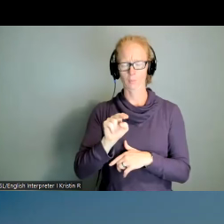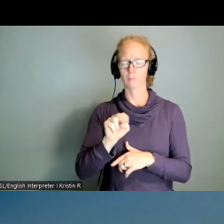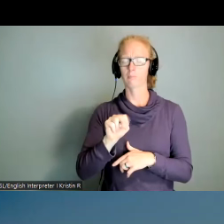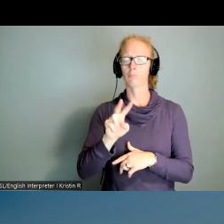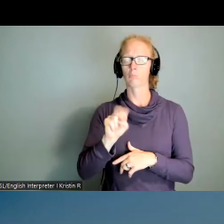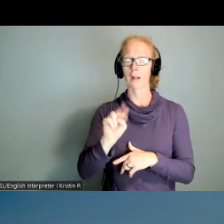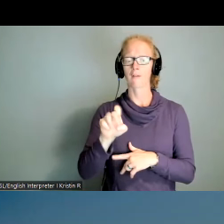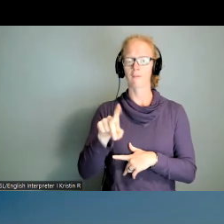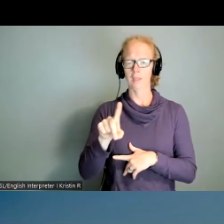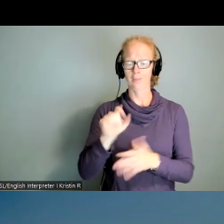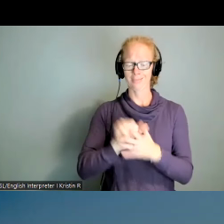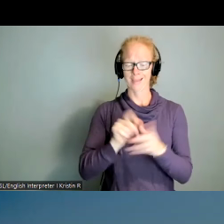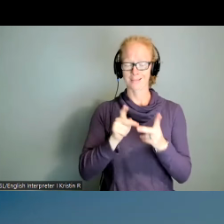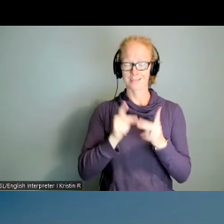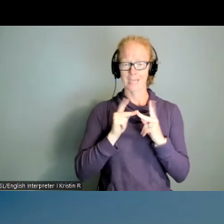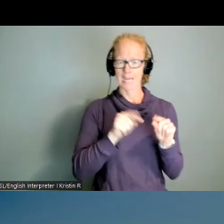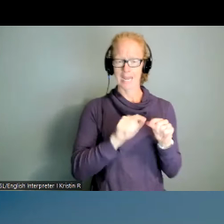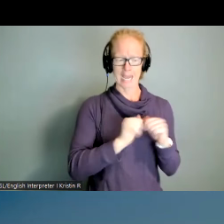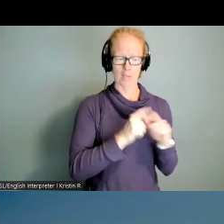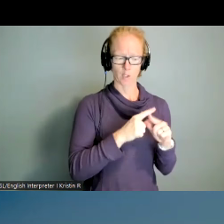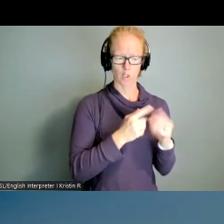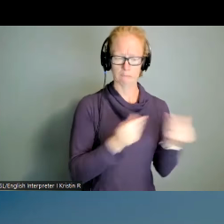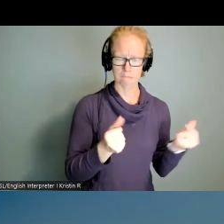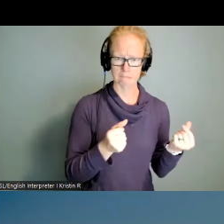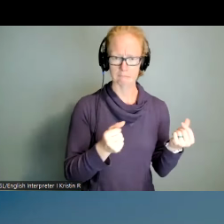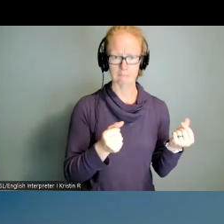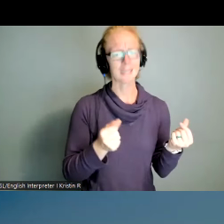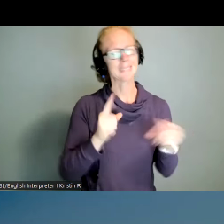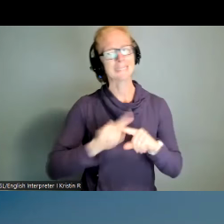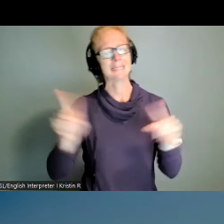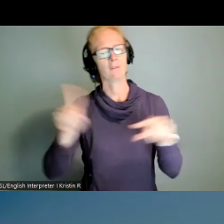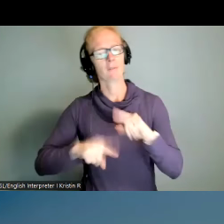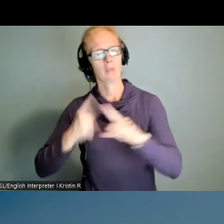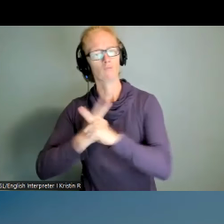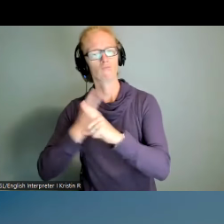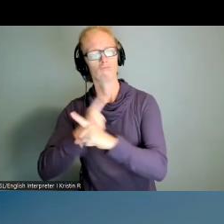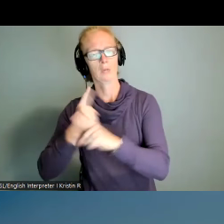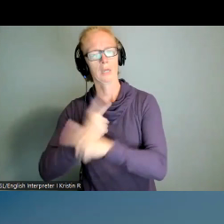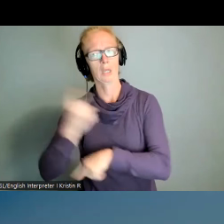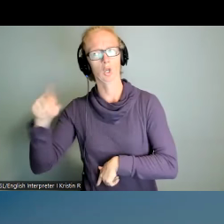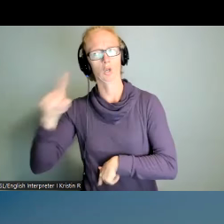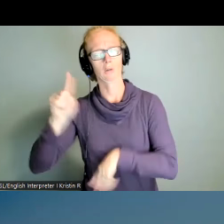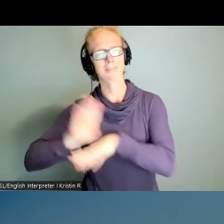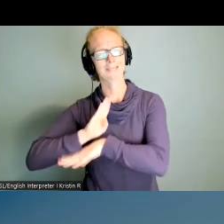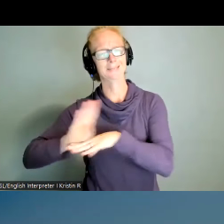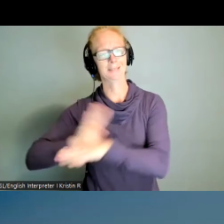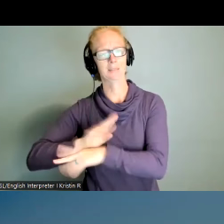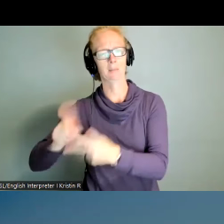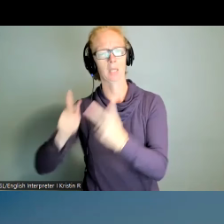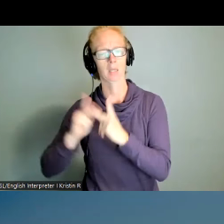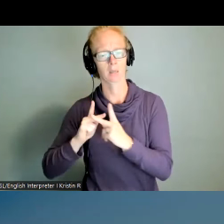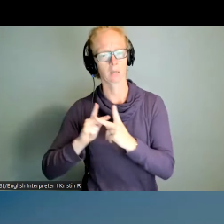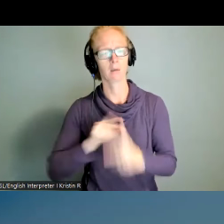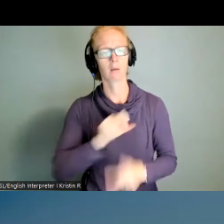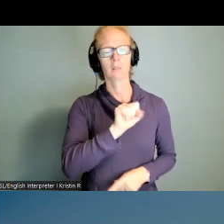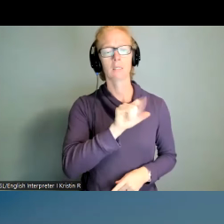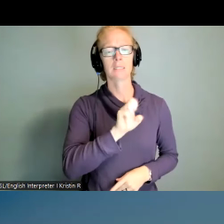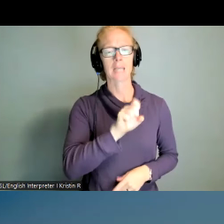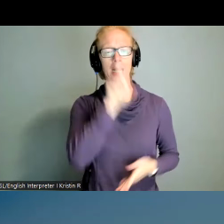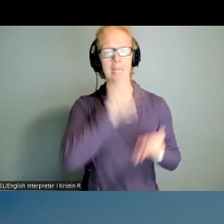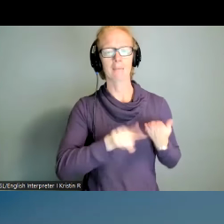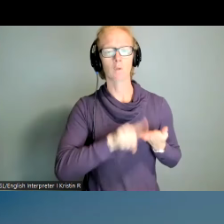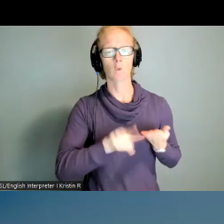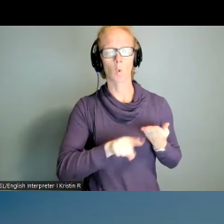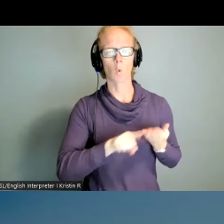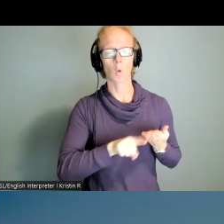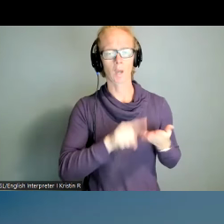because this is a little bit more complicated than, say, a retail commercial site. We've also included a site inventory methodology document,